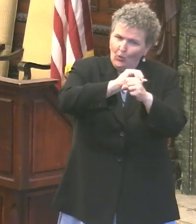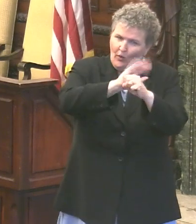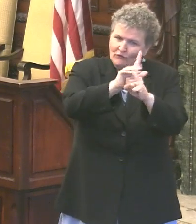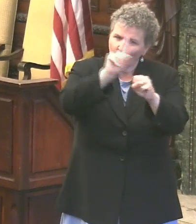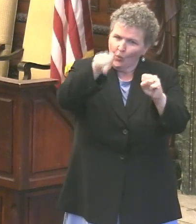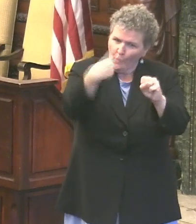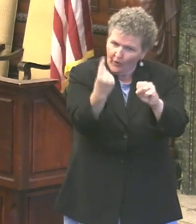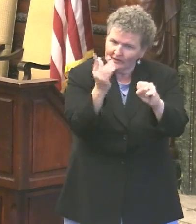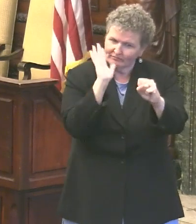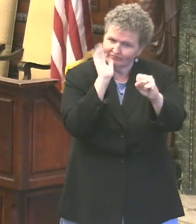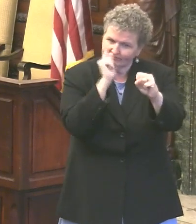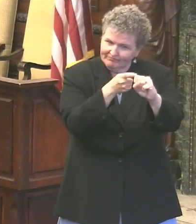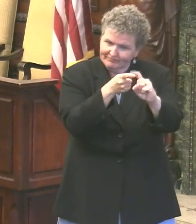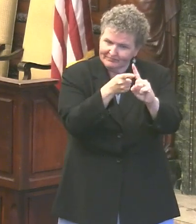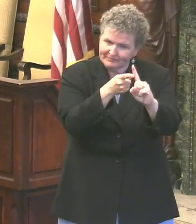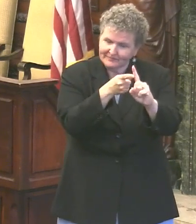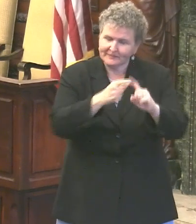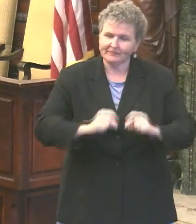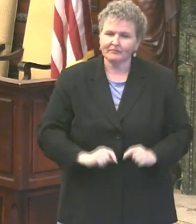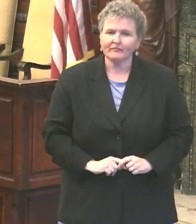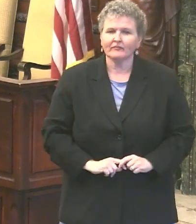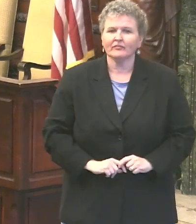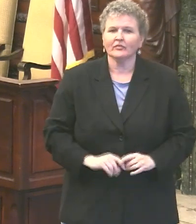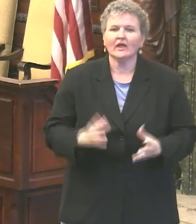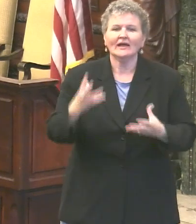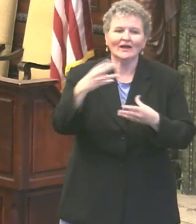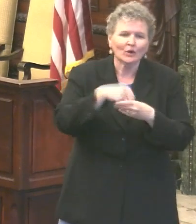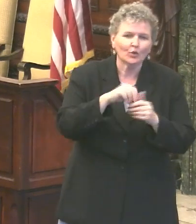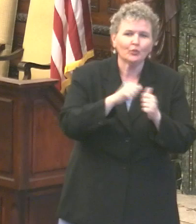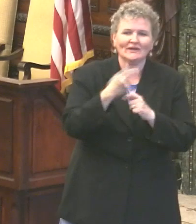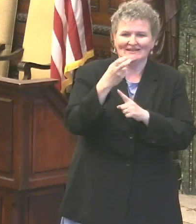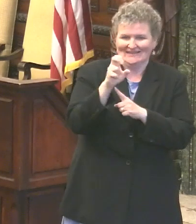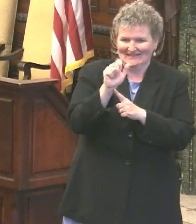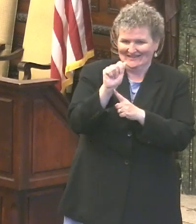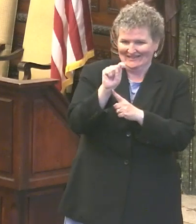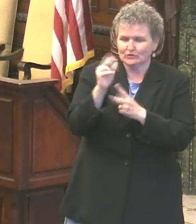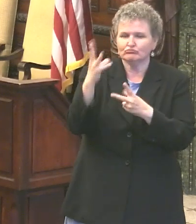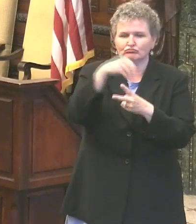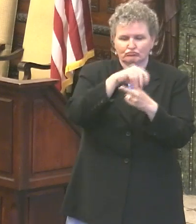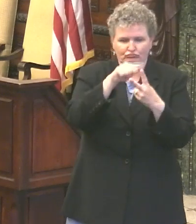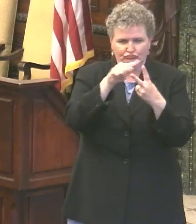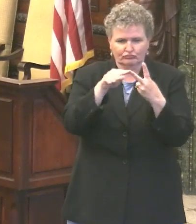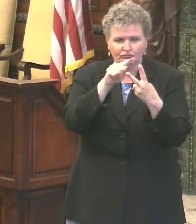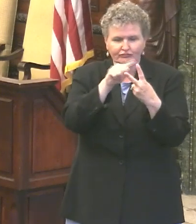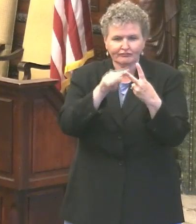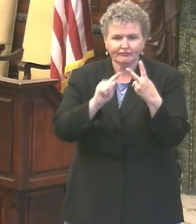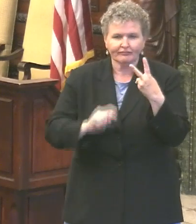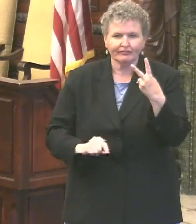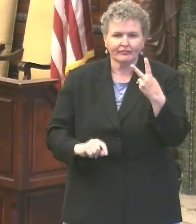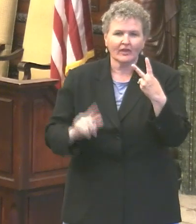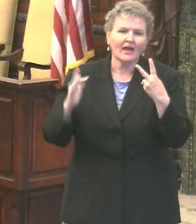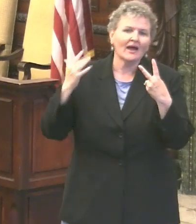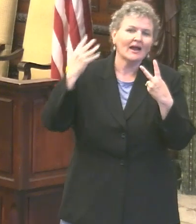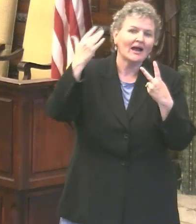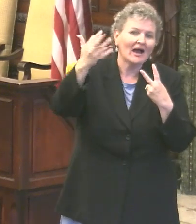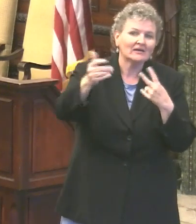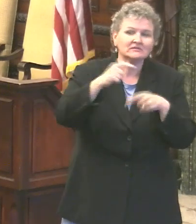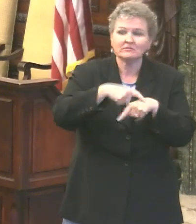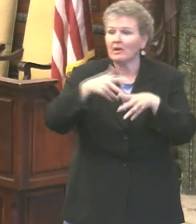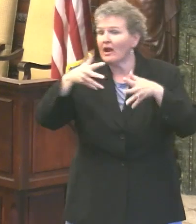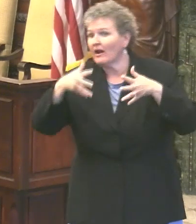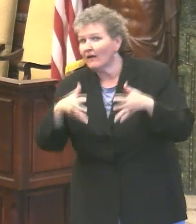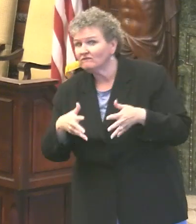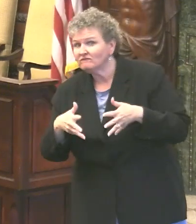or other related matters, including the heat health emergency. If time permits later, we will open the floor to